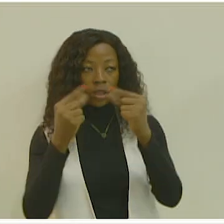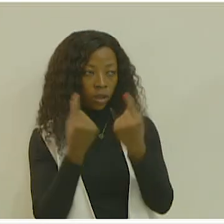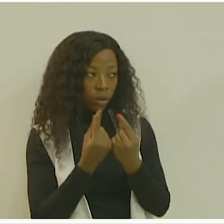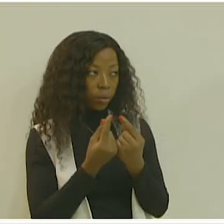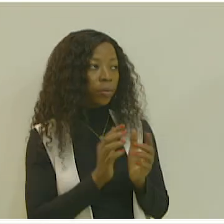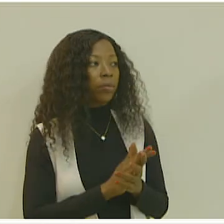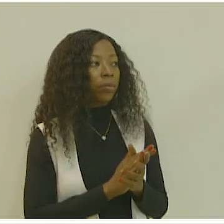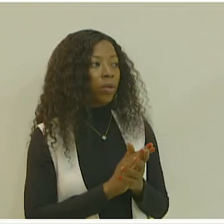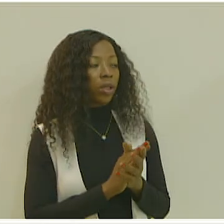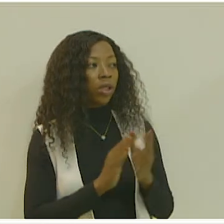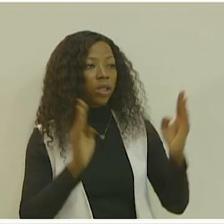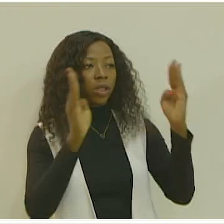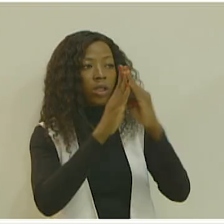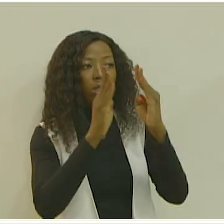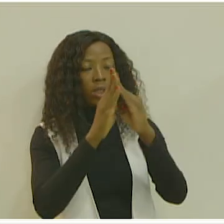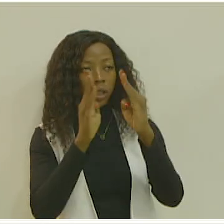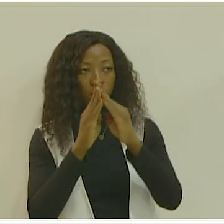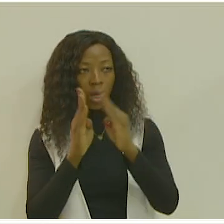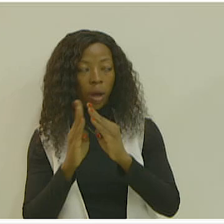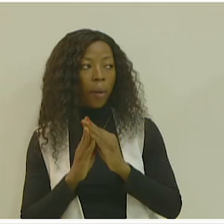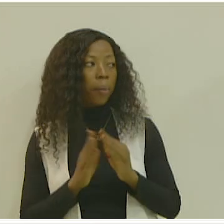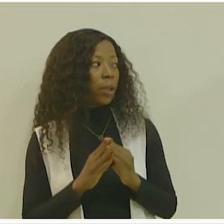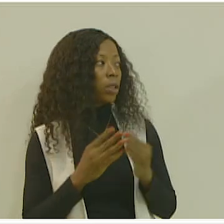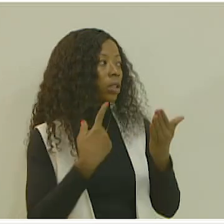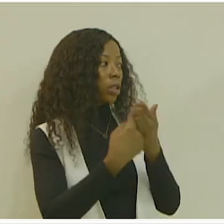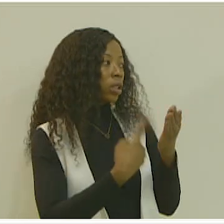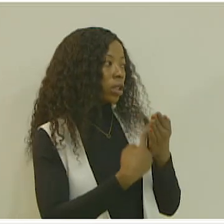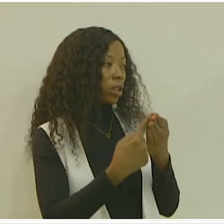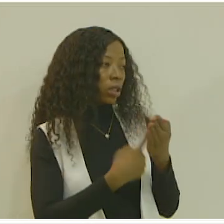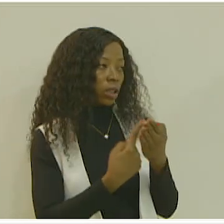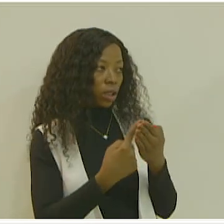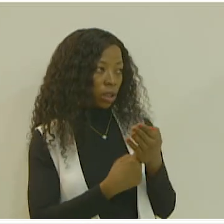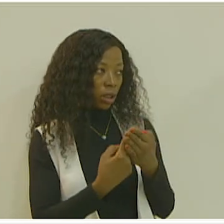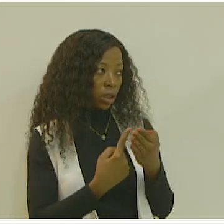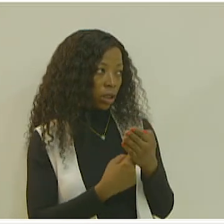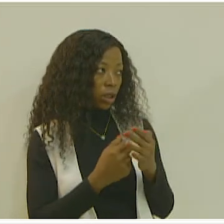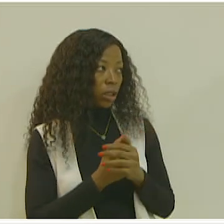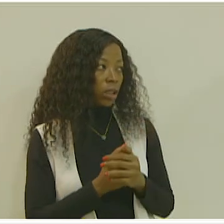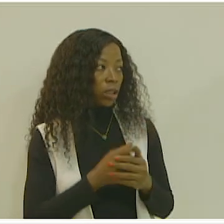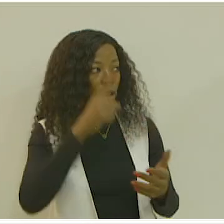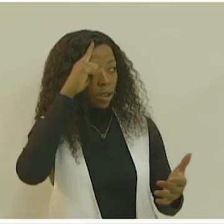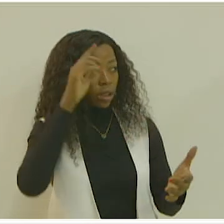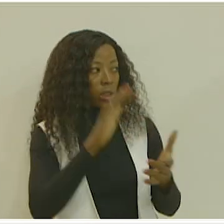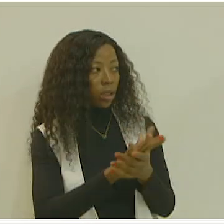the SLPP, and other political parties. So if there are political party representatives here, I believe there's